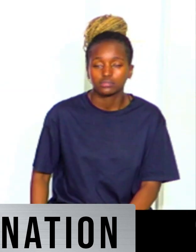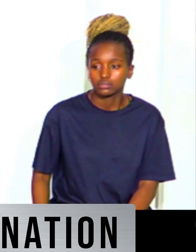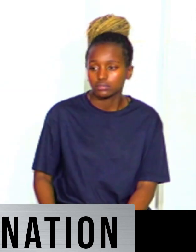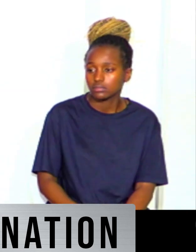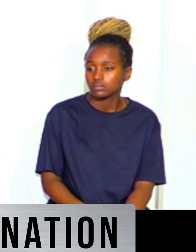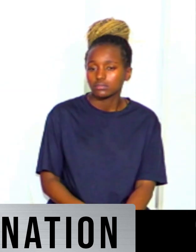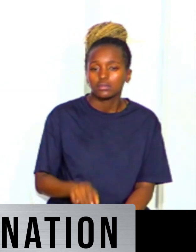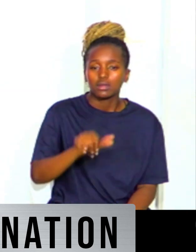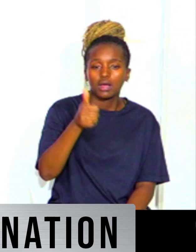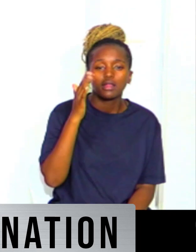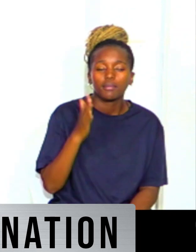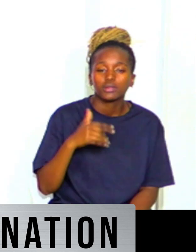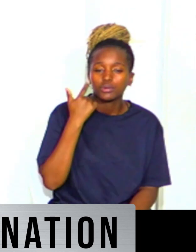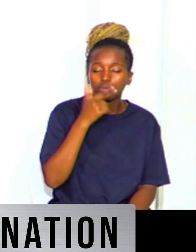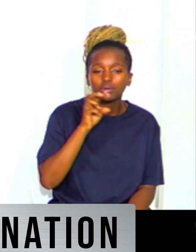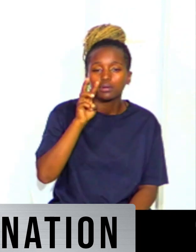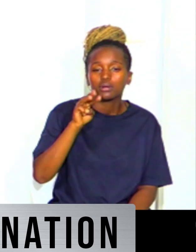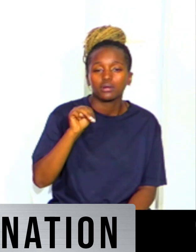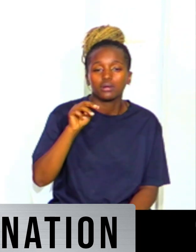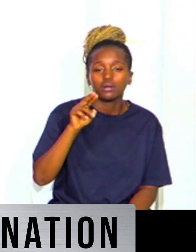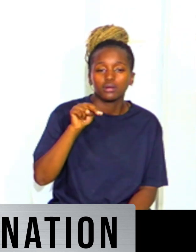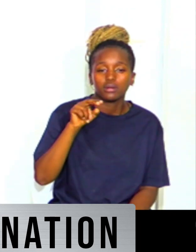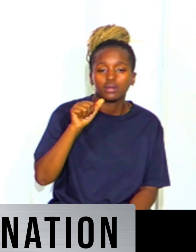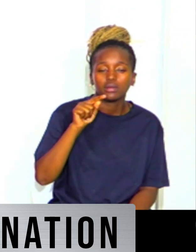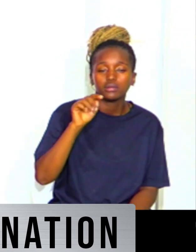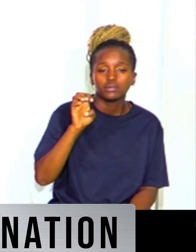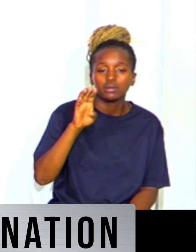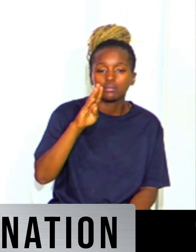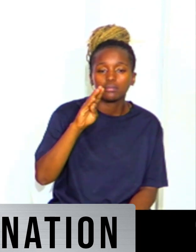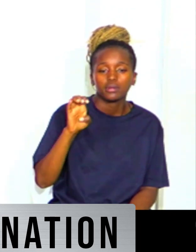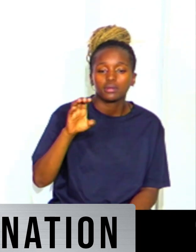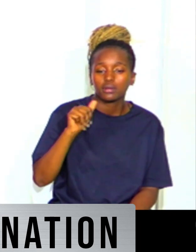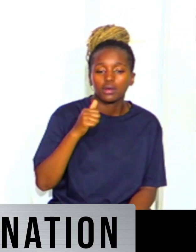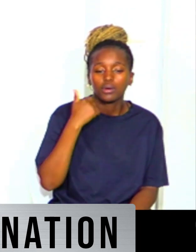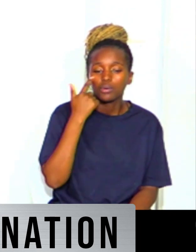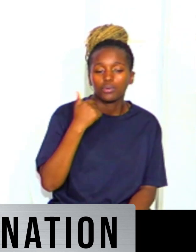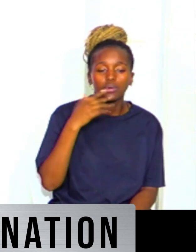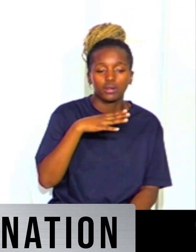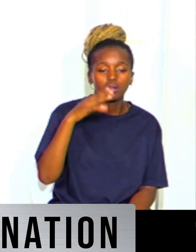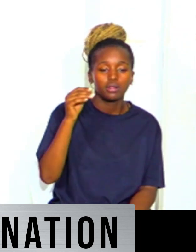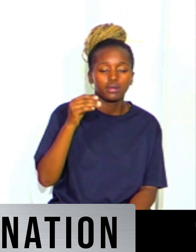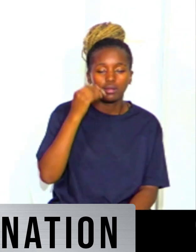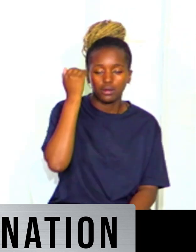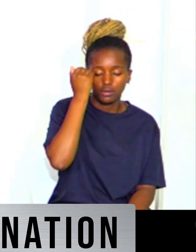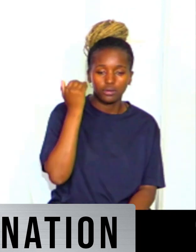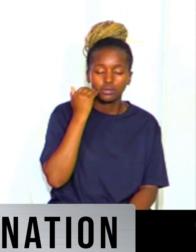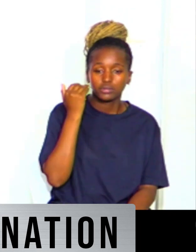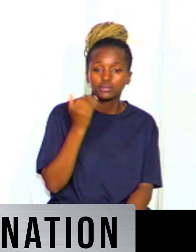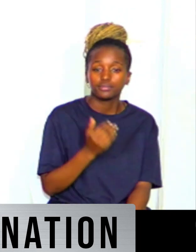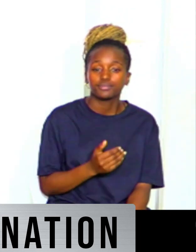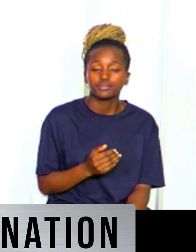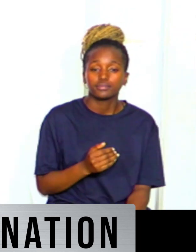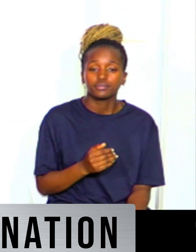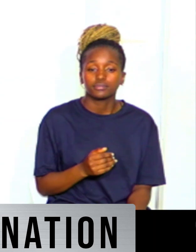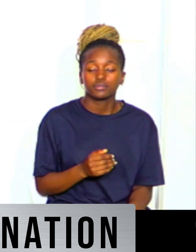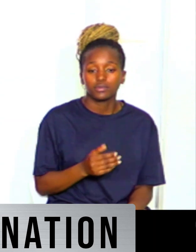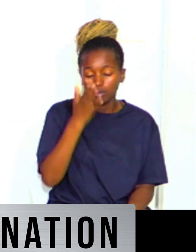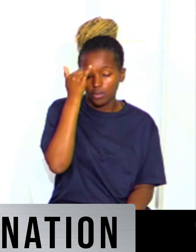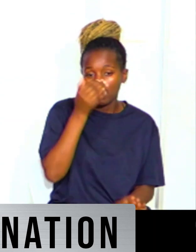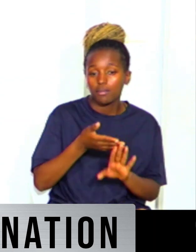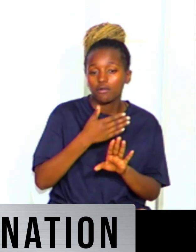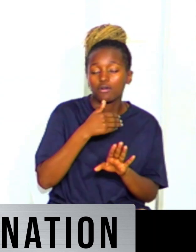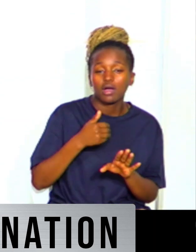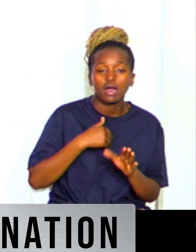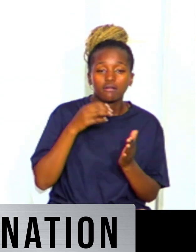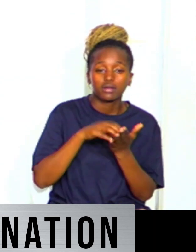George Natembeya. Yeah. Ameenda kotini on Tuesday or something? Yeah, he was in court for on Tuesday because alikuwa accused of